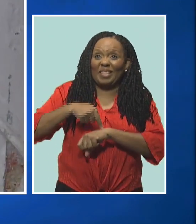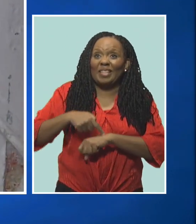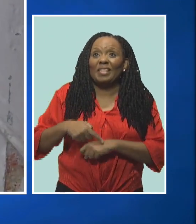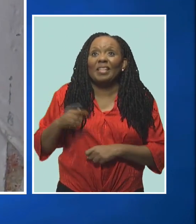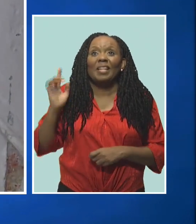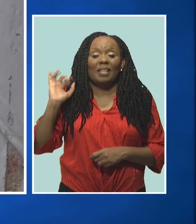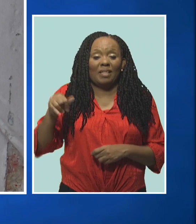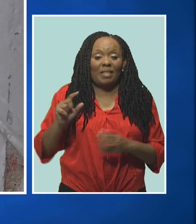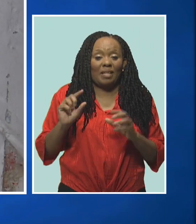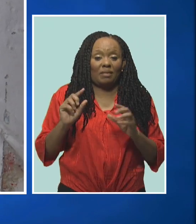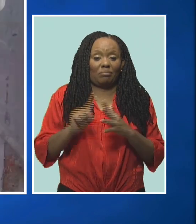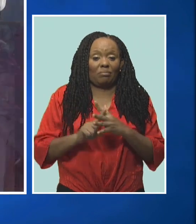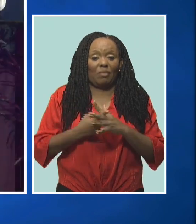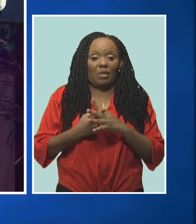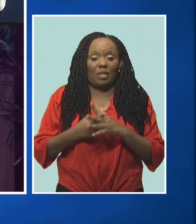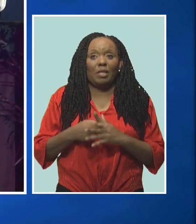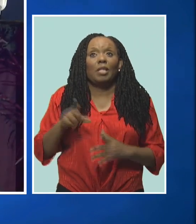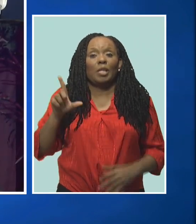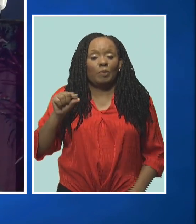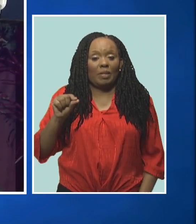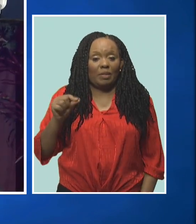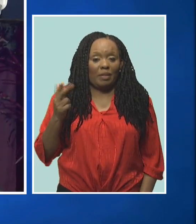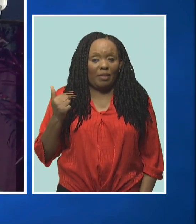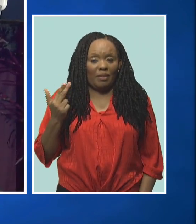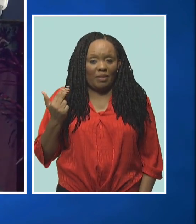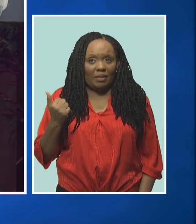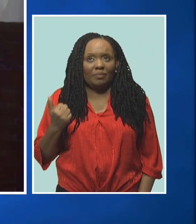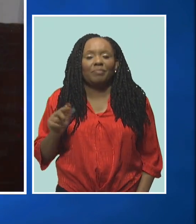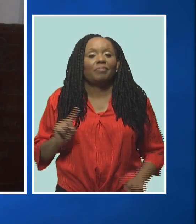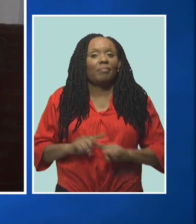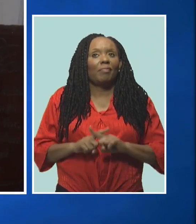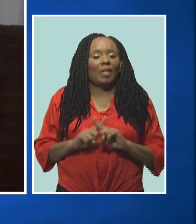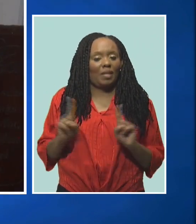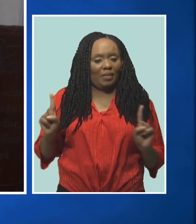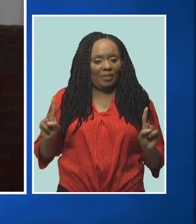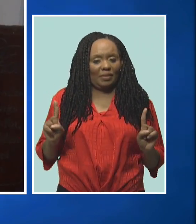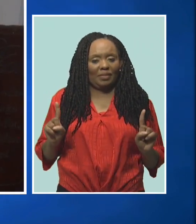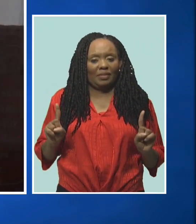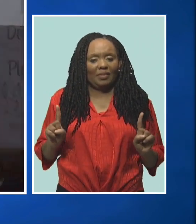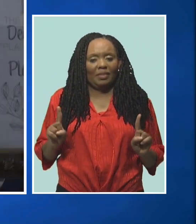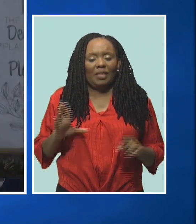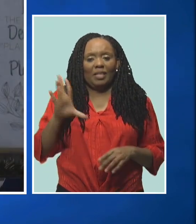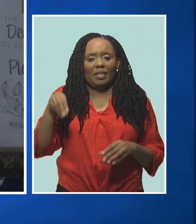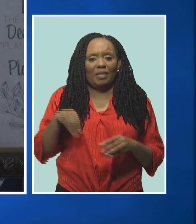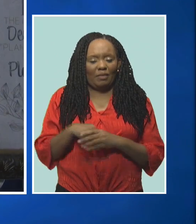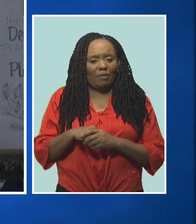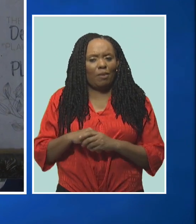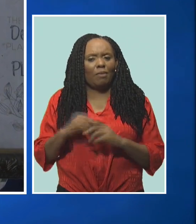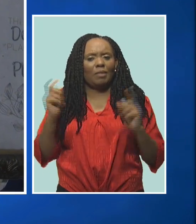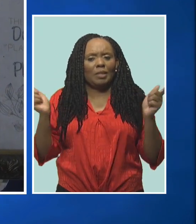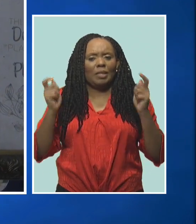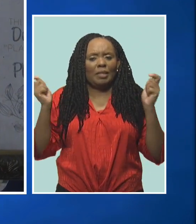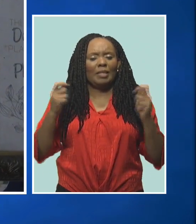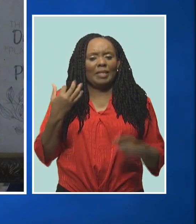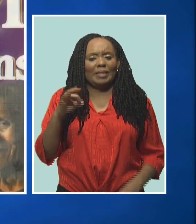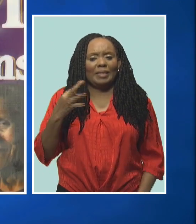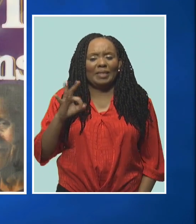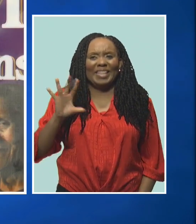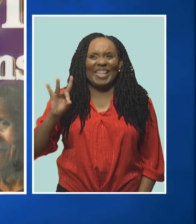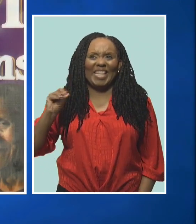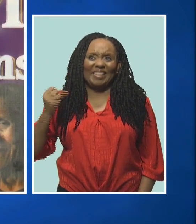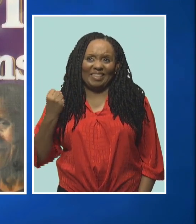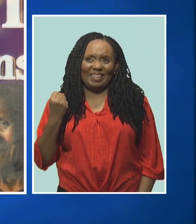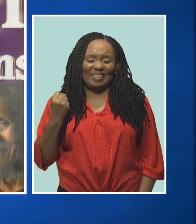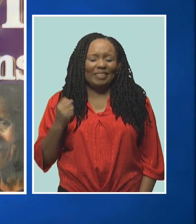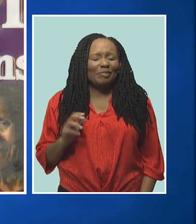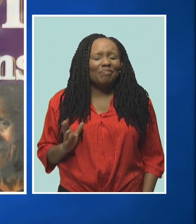started back in 2013. However, Woody, as he is affectionately known, has been involved in the festival since the 80s. I had a